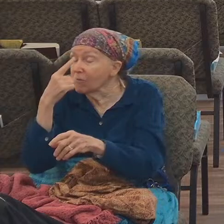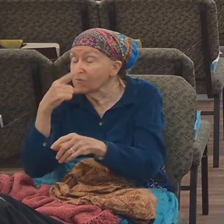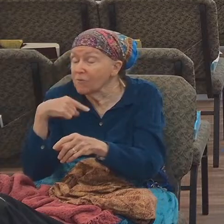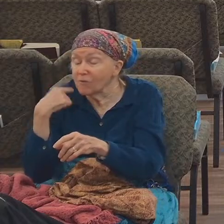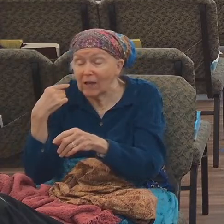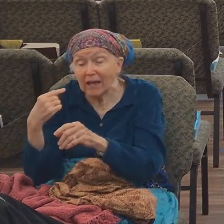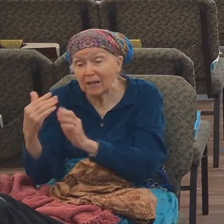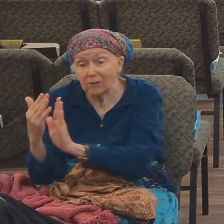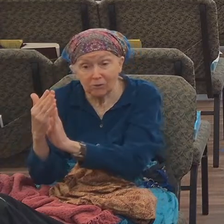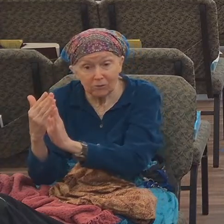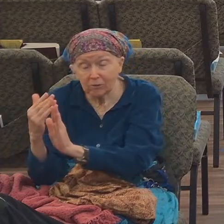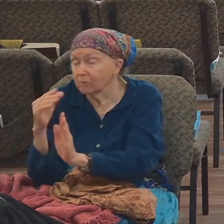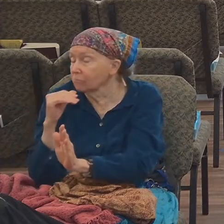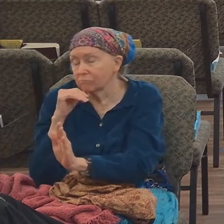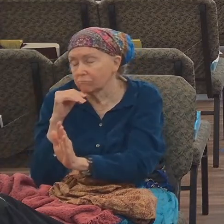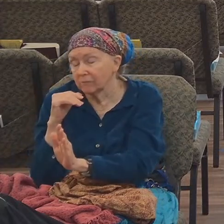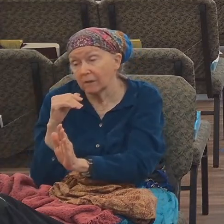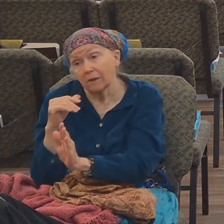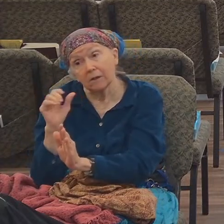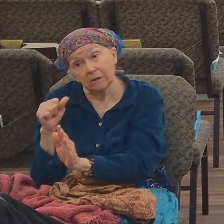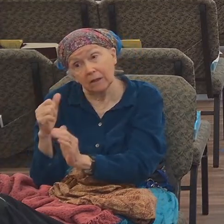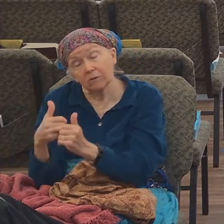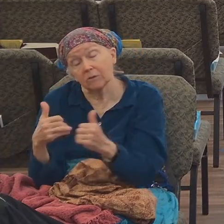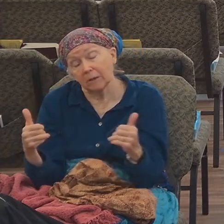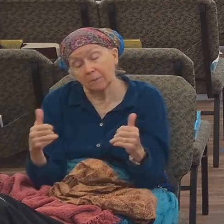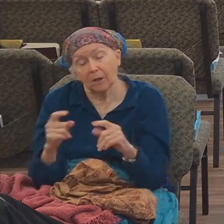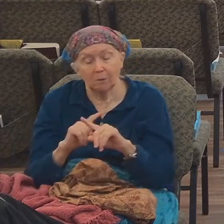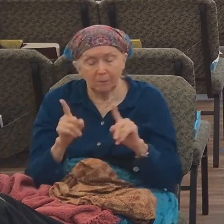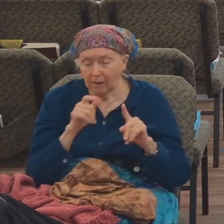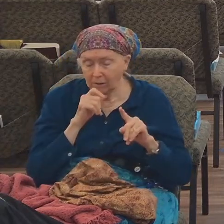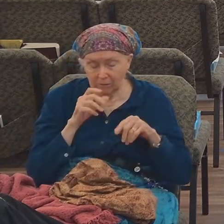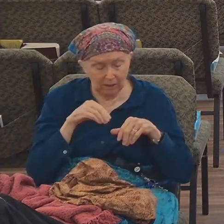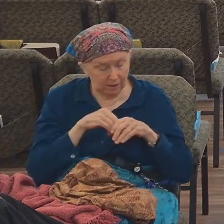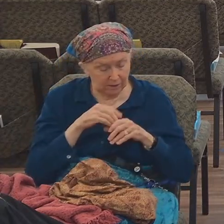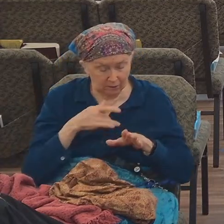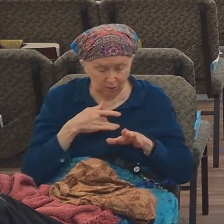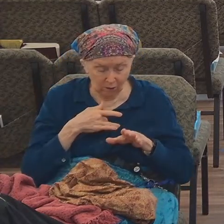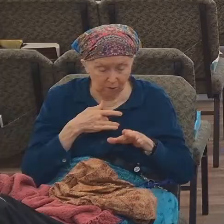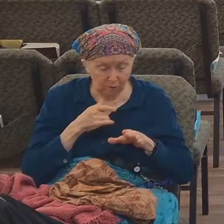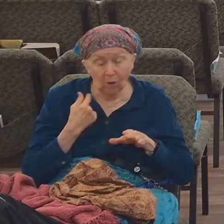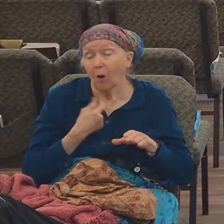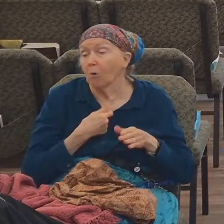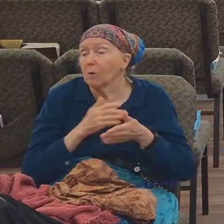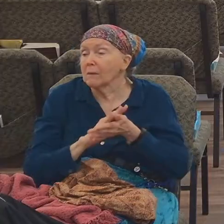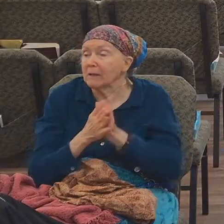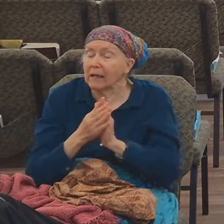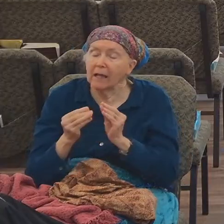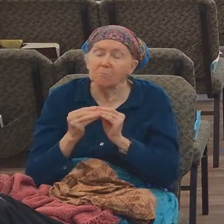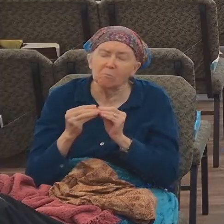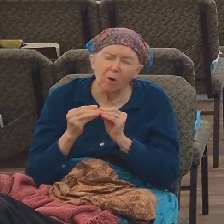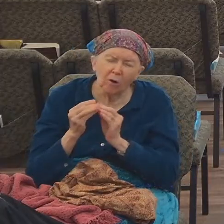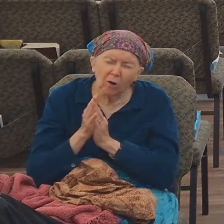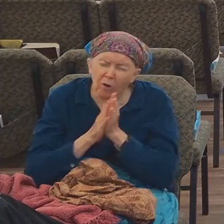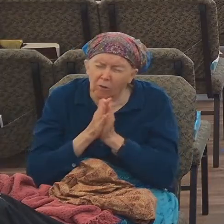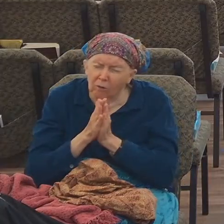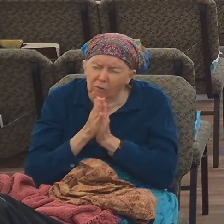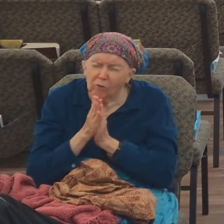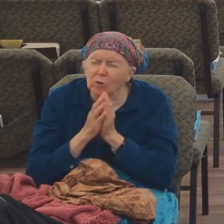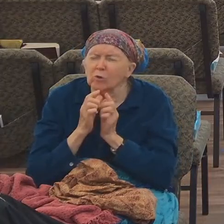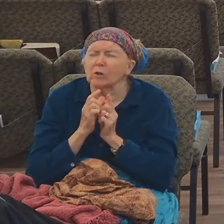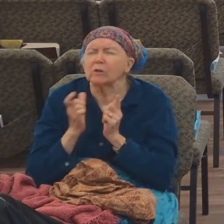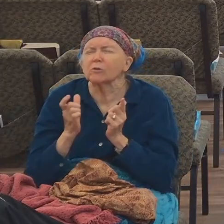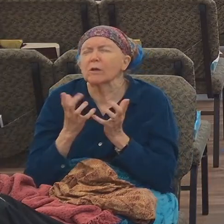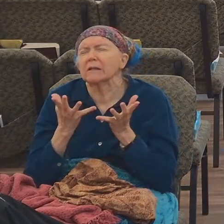picture. Okay? We became all the more fervent in our great desire to see you in